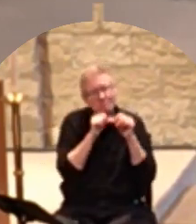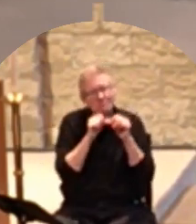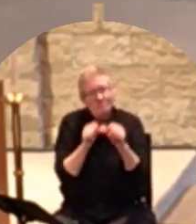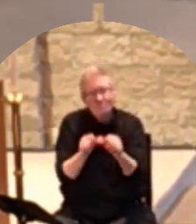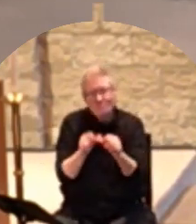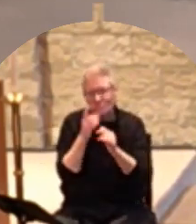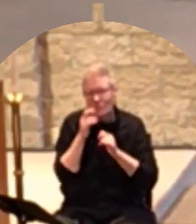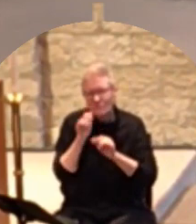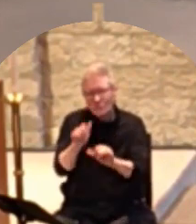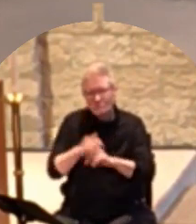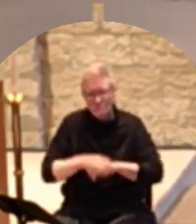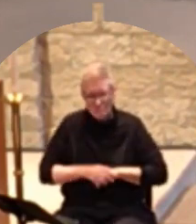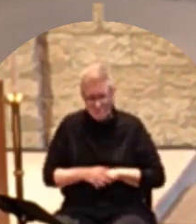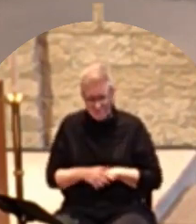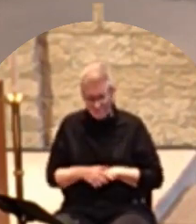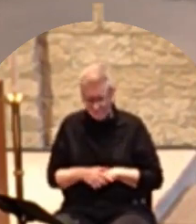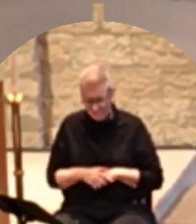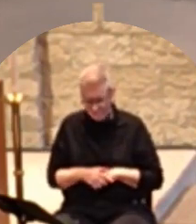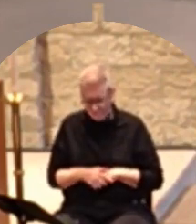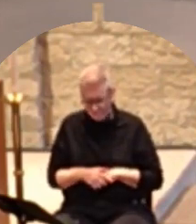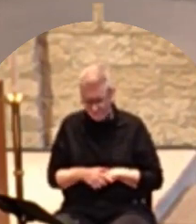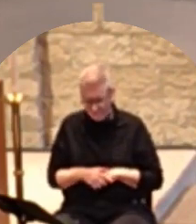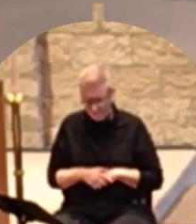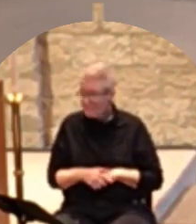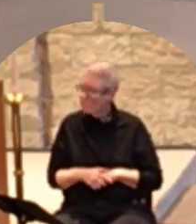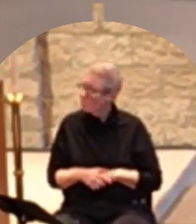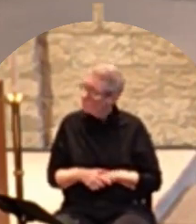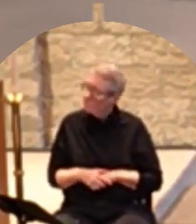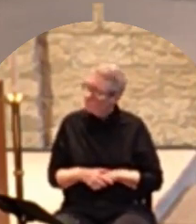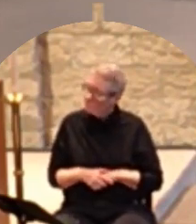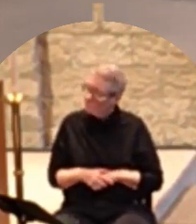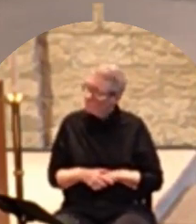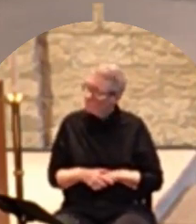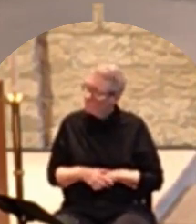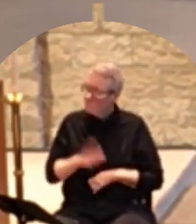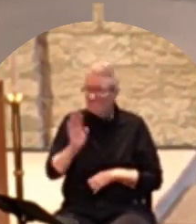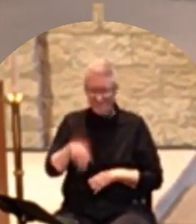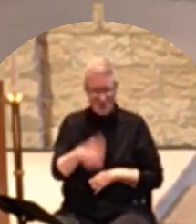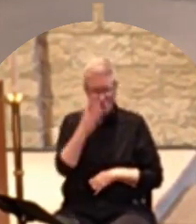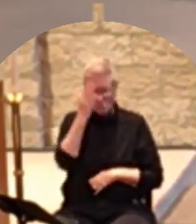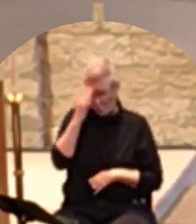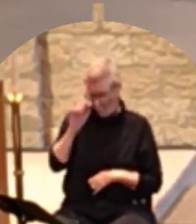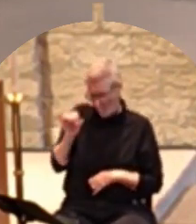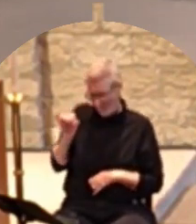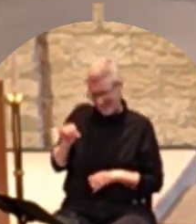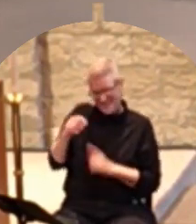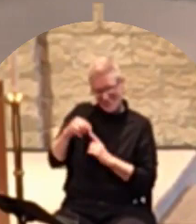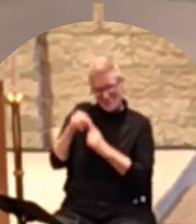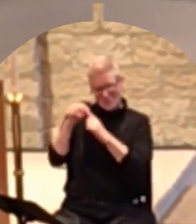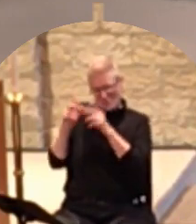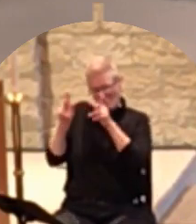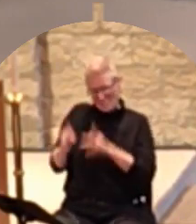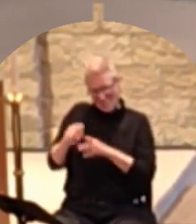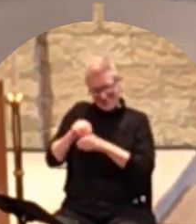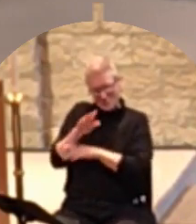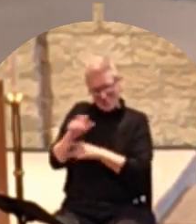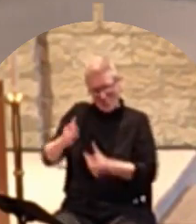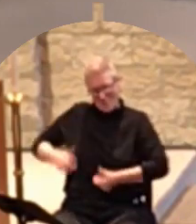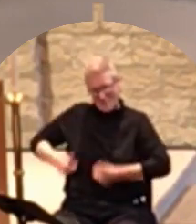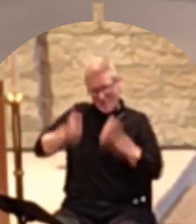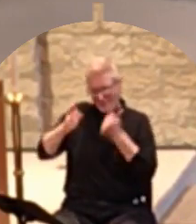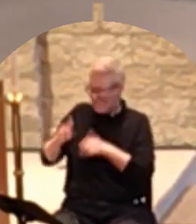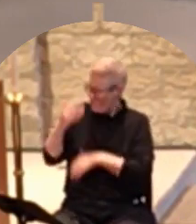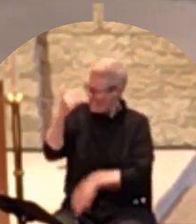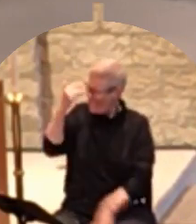that the person that maybe that special person in your life you love so much that you will know in the